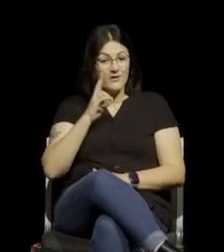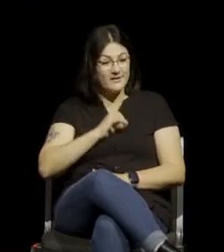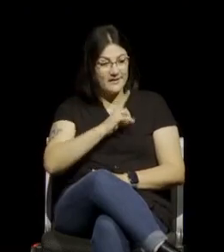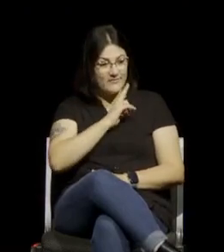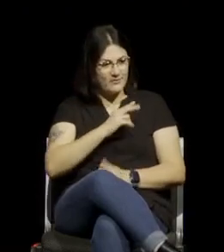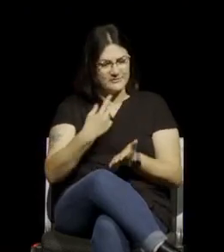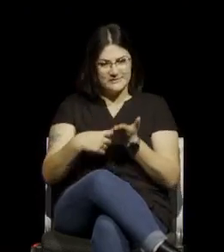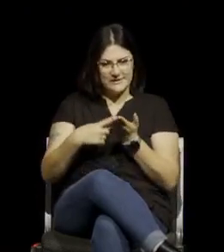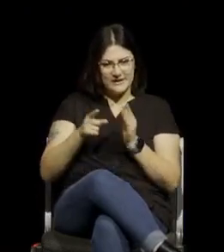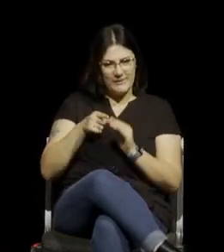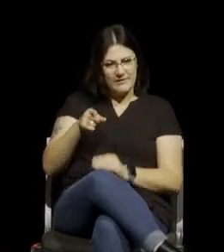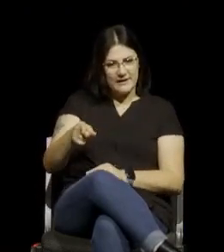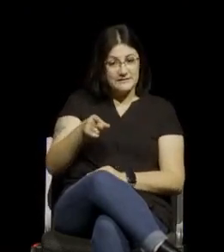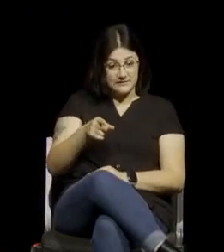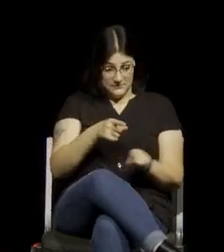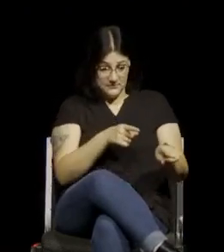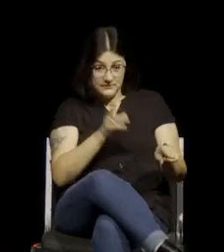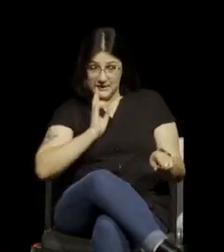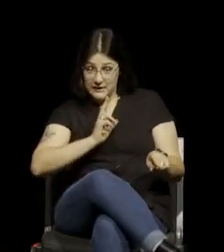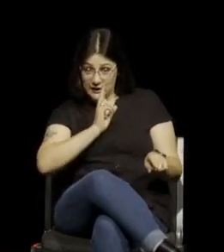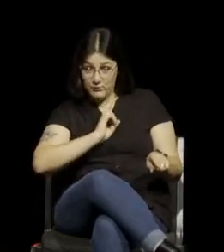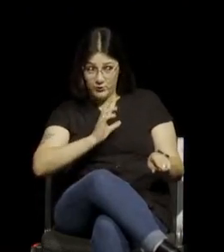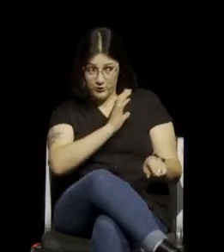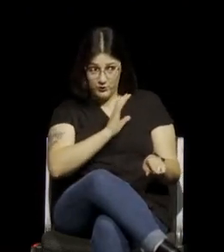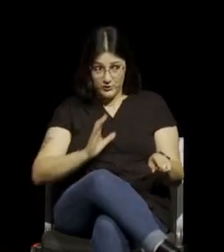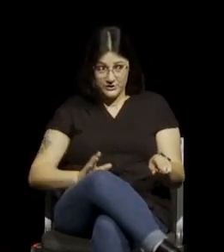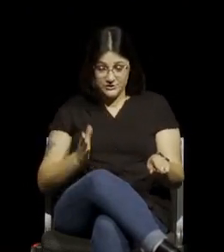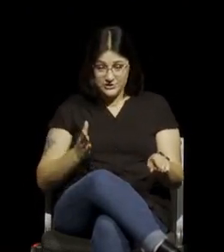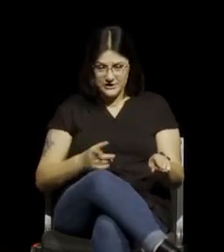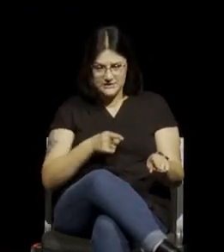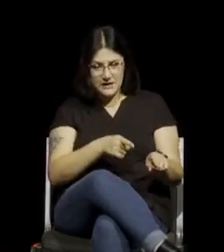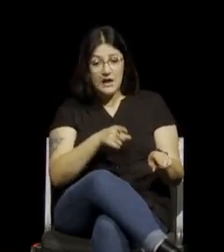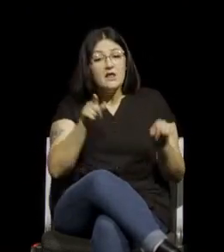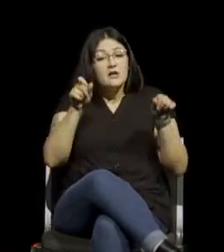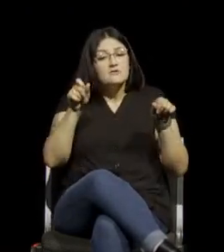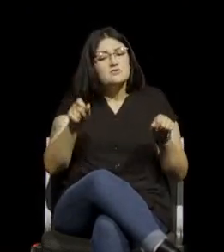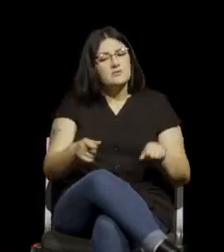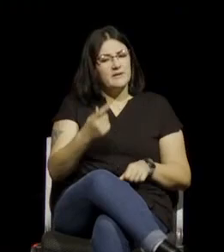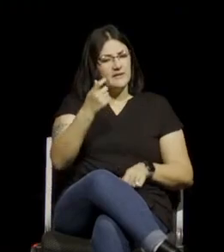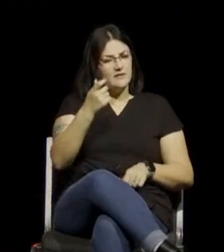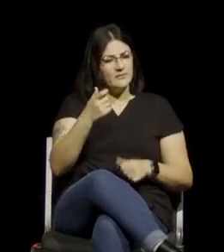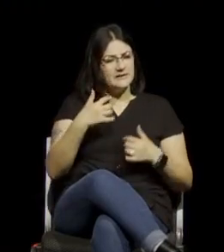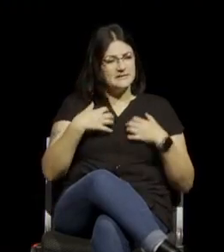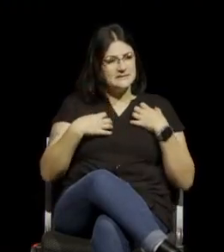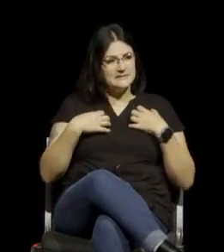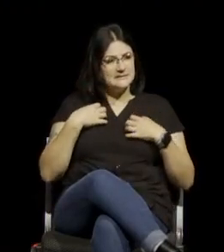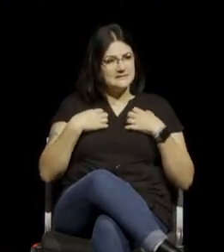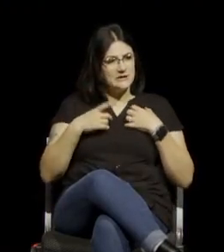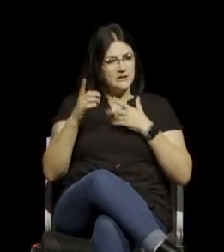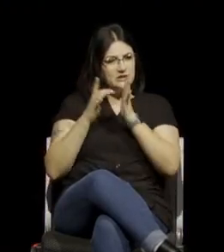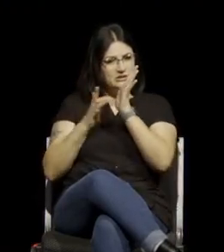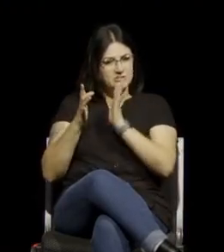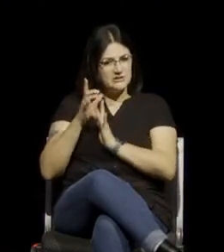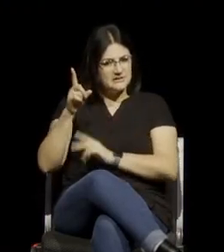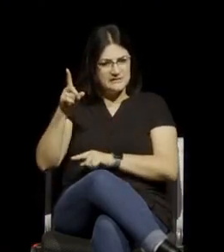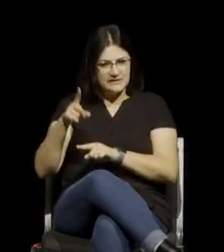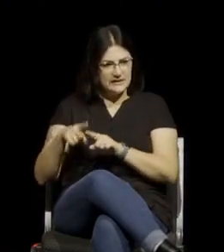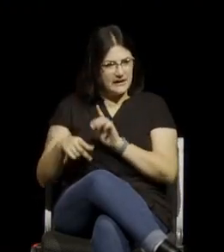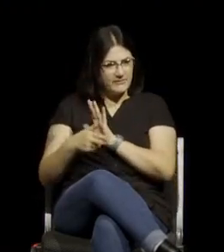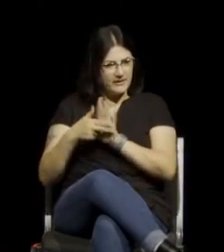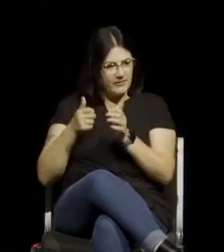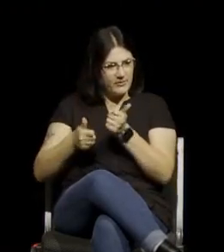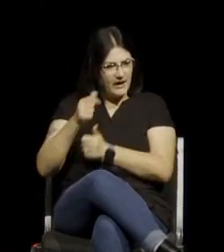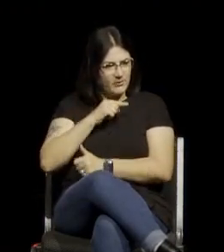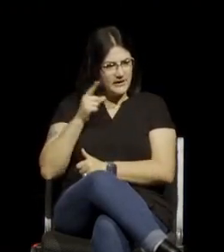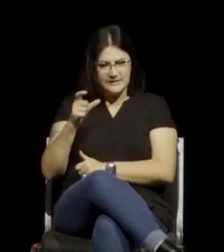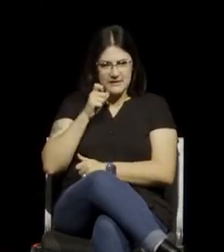the Hebrew Christians, this could be a point of contention, right? Jesus can't be the high priest. because he's not